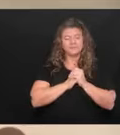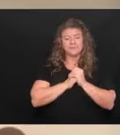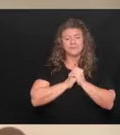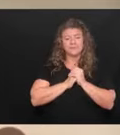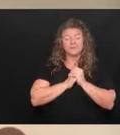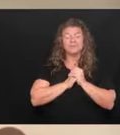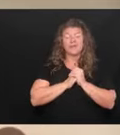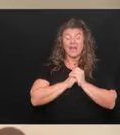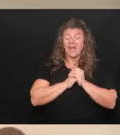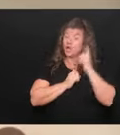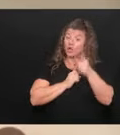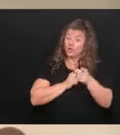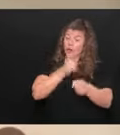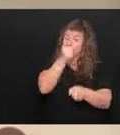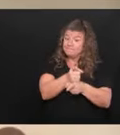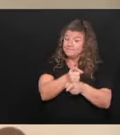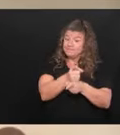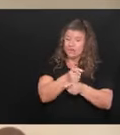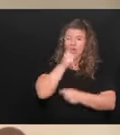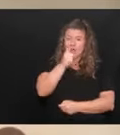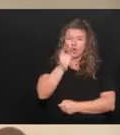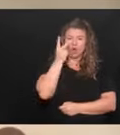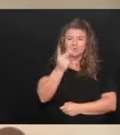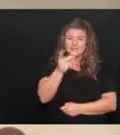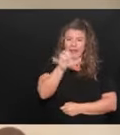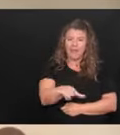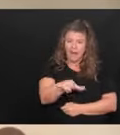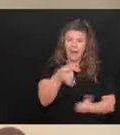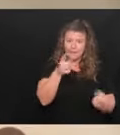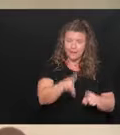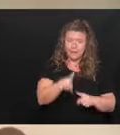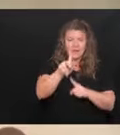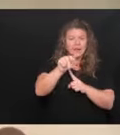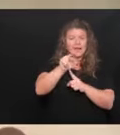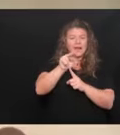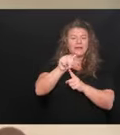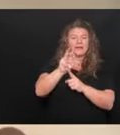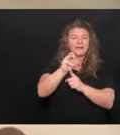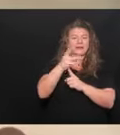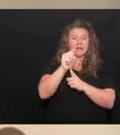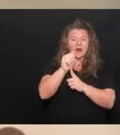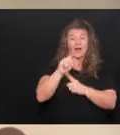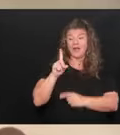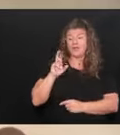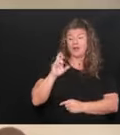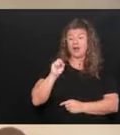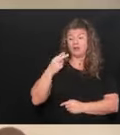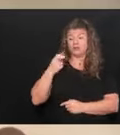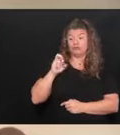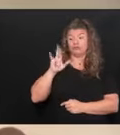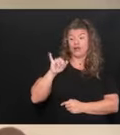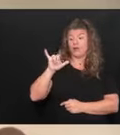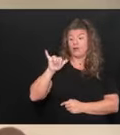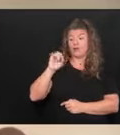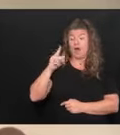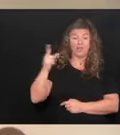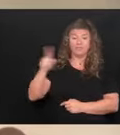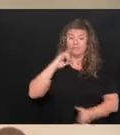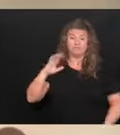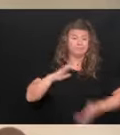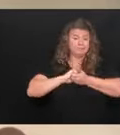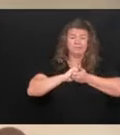Mark, I think you're correct, and you're seeing that in Kanawha County, and Dr. Sherry Young have been a great partner. I know that